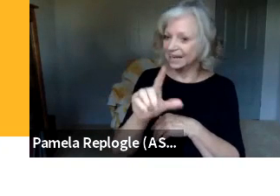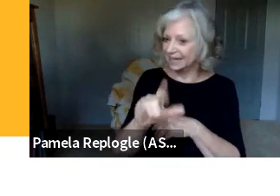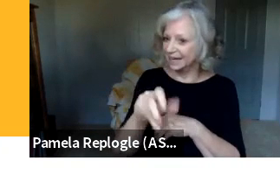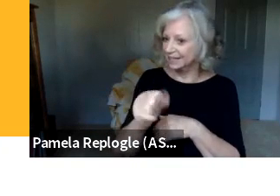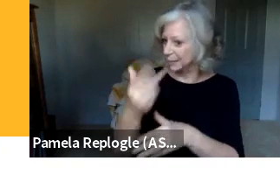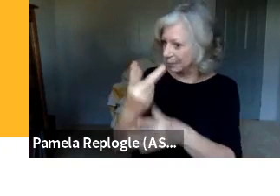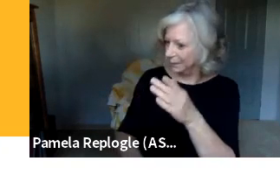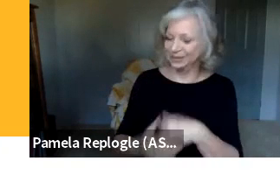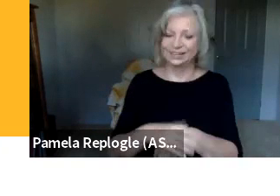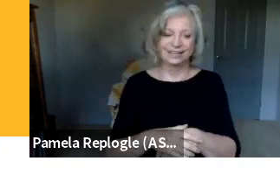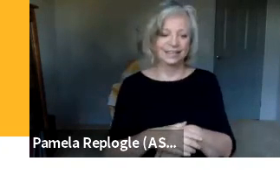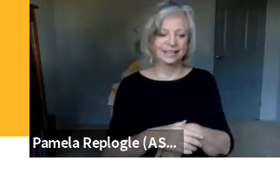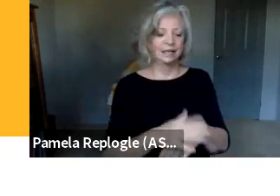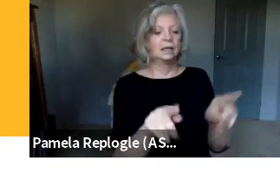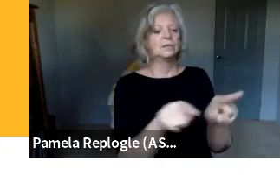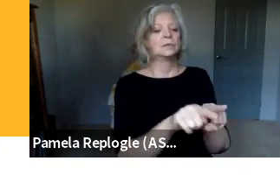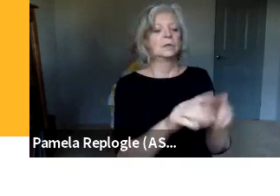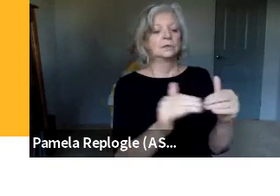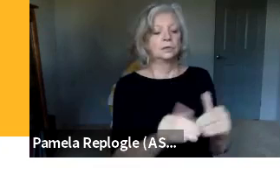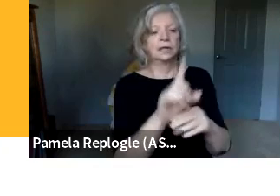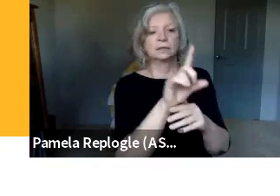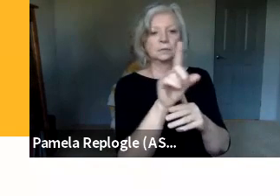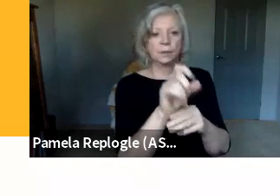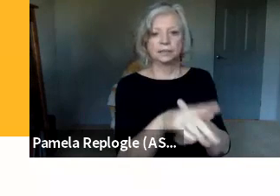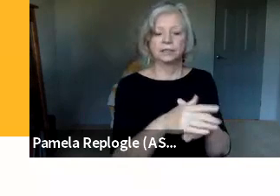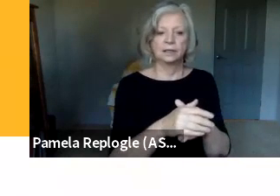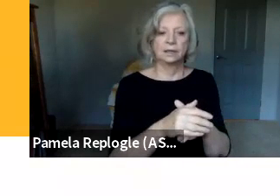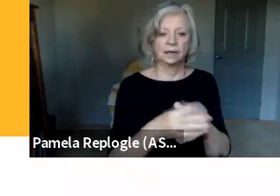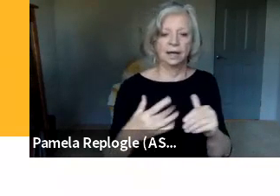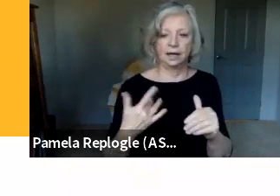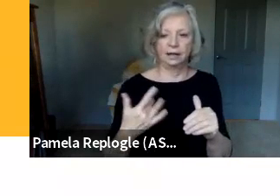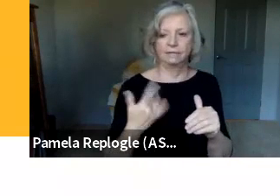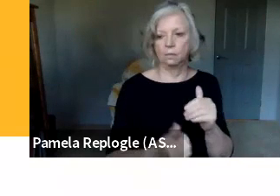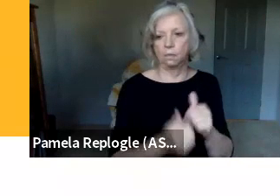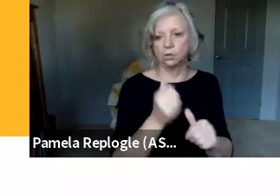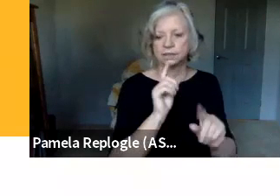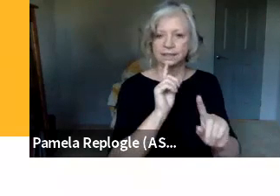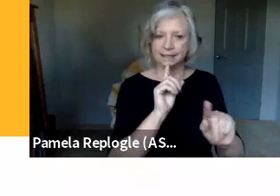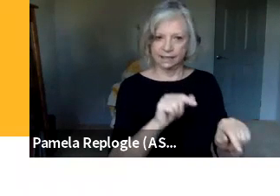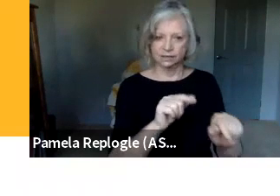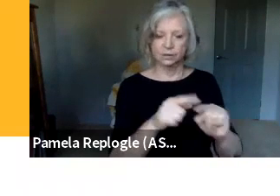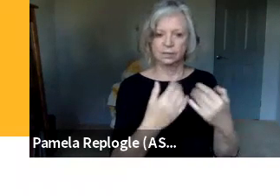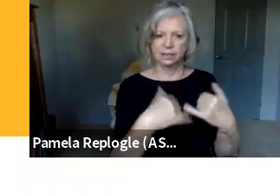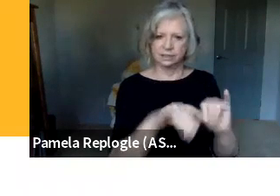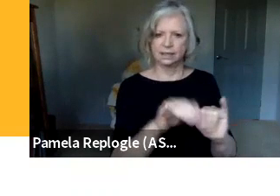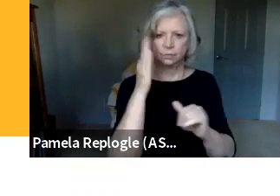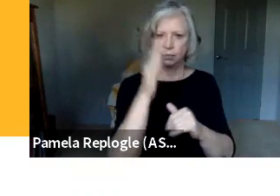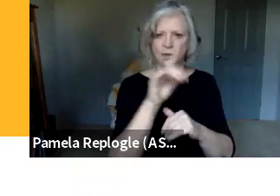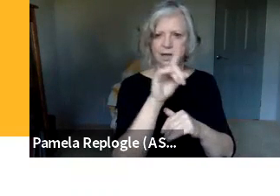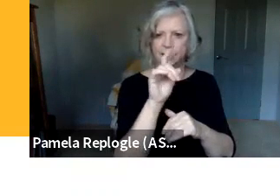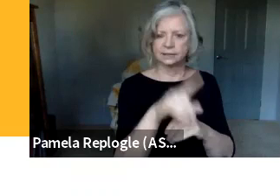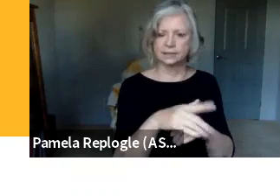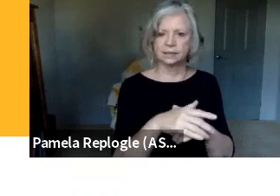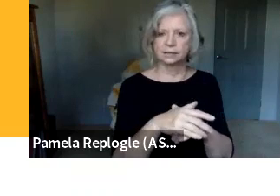Next question, sort of similar, and I feel like it's mostly been answered, but I will still ask it, which is, will